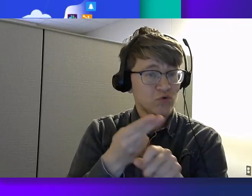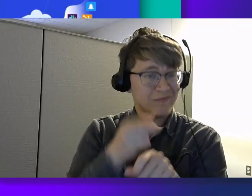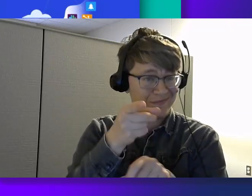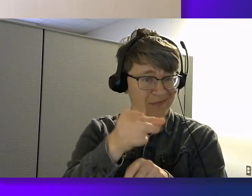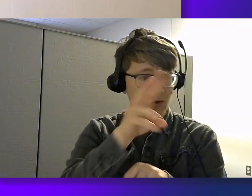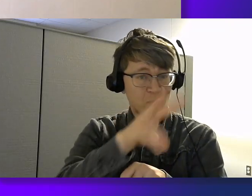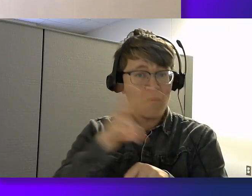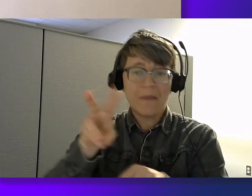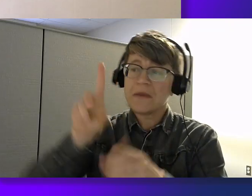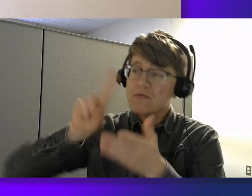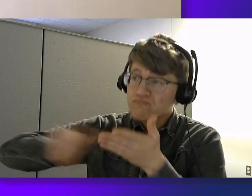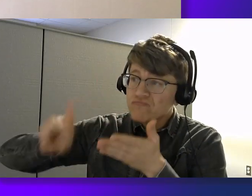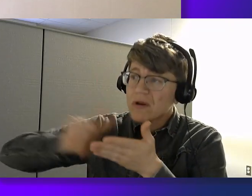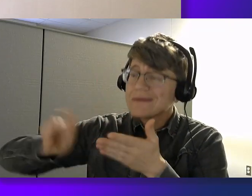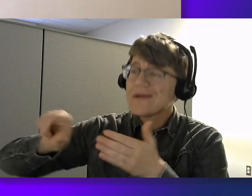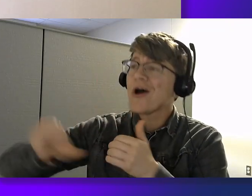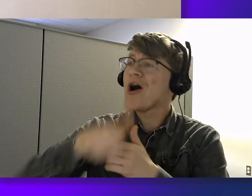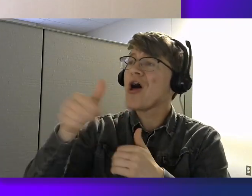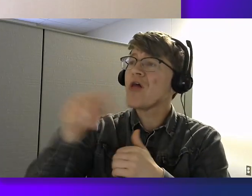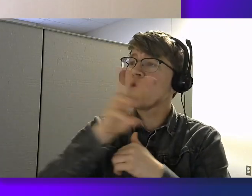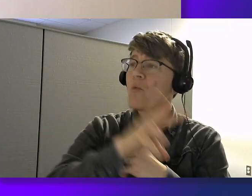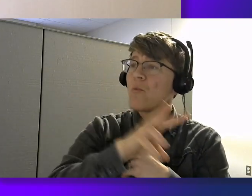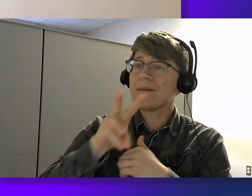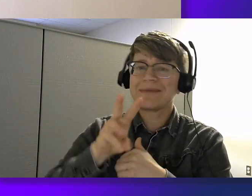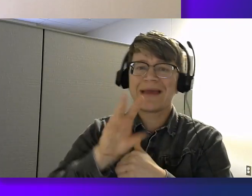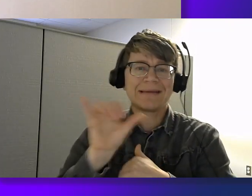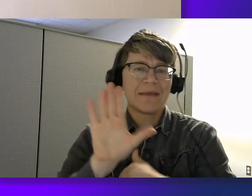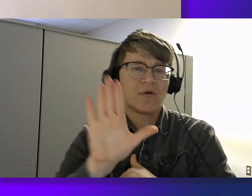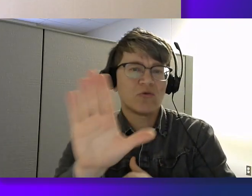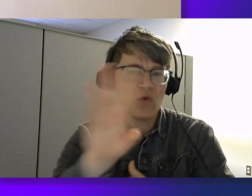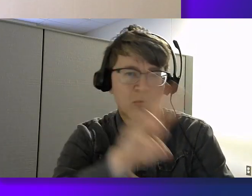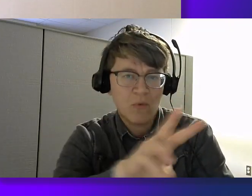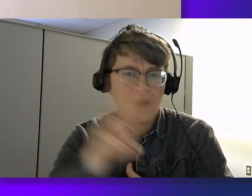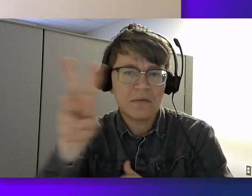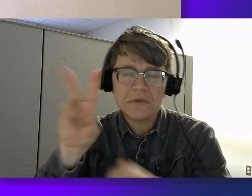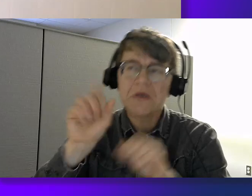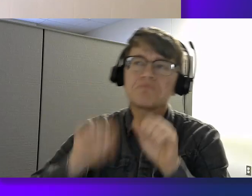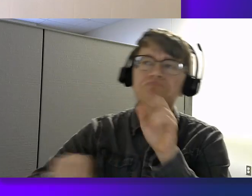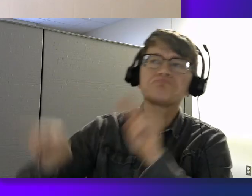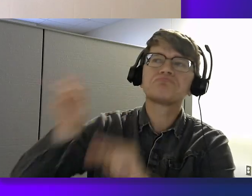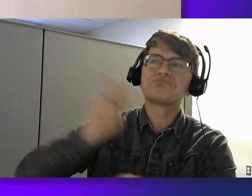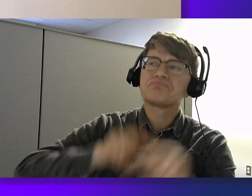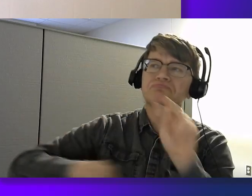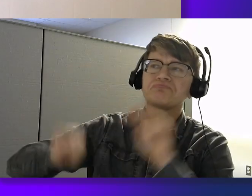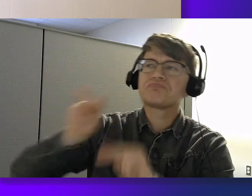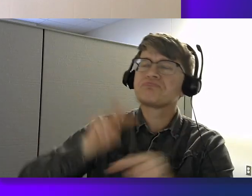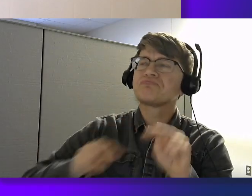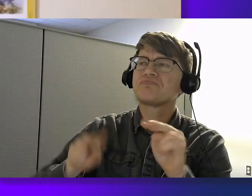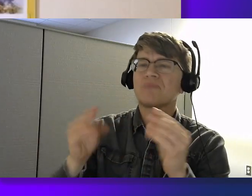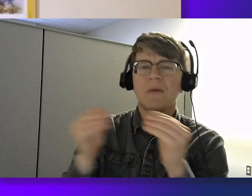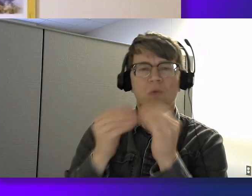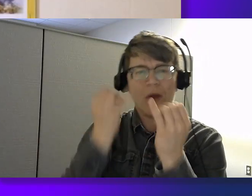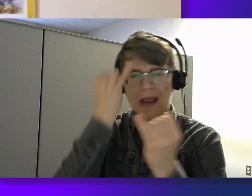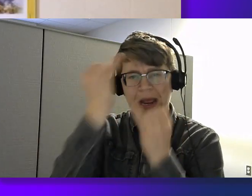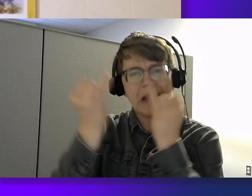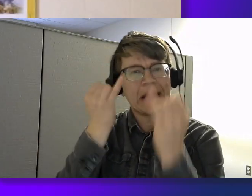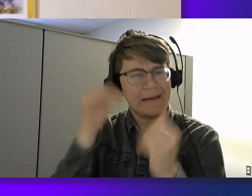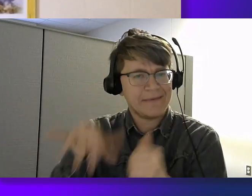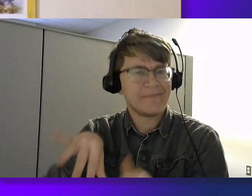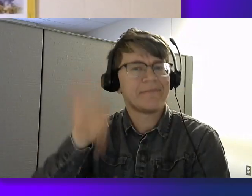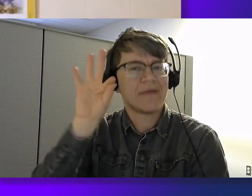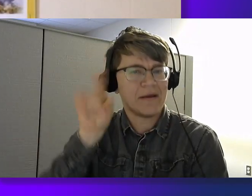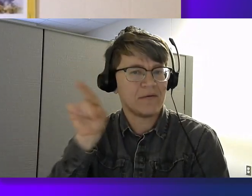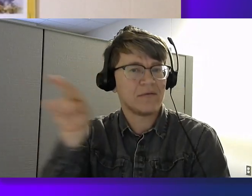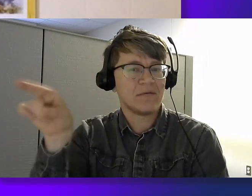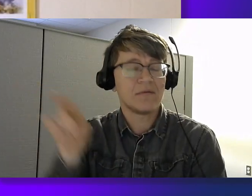site. Check out high-traffic homepages in your industry to get a sense of their structure and take away some ideas. Once you've defined your